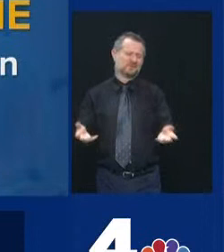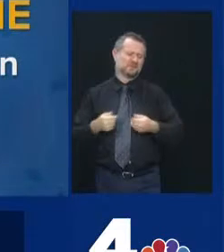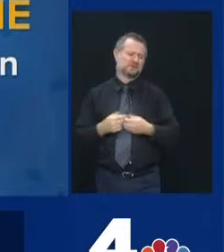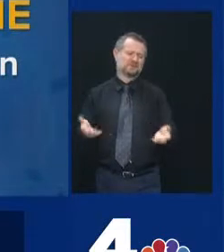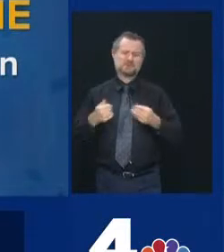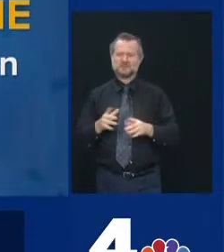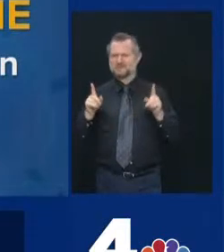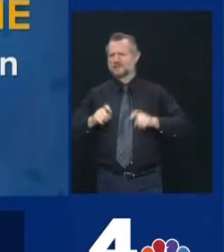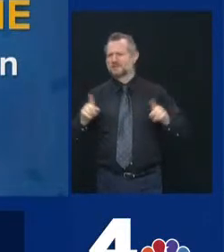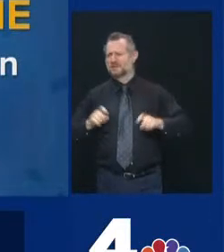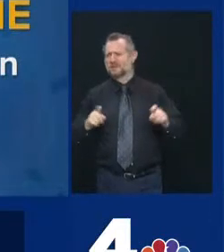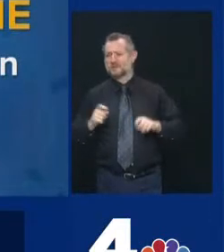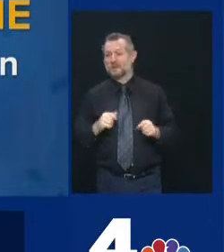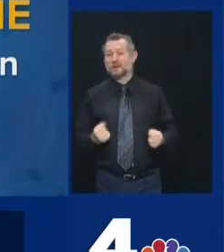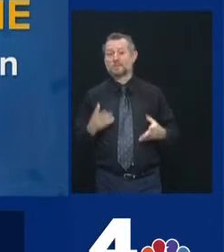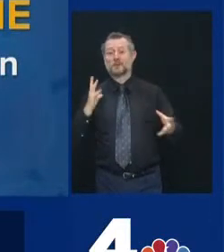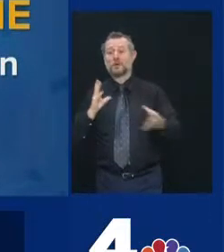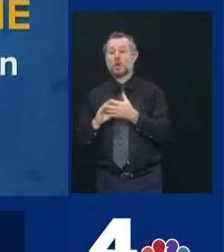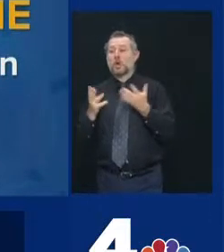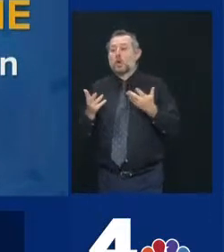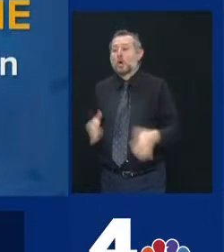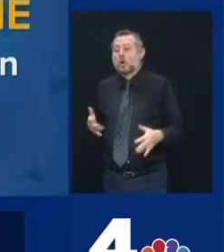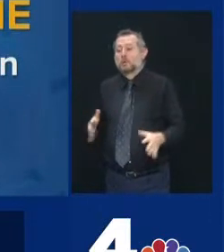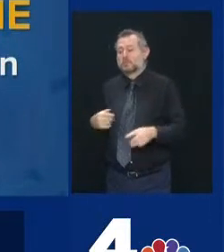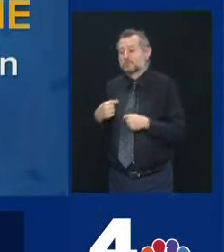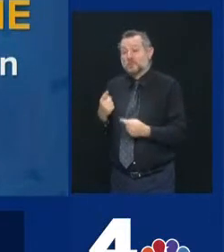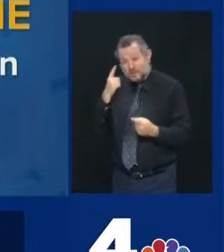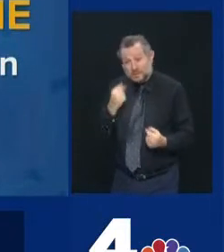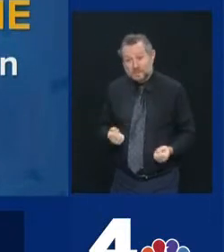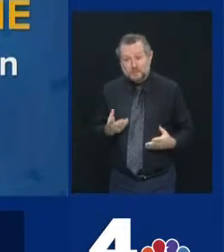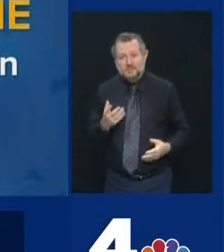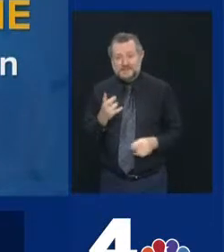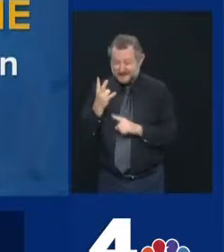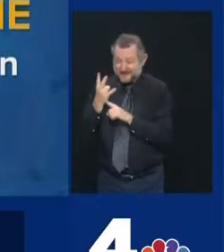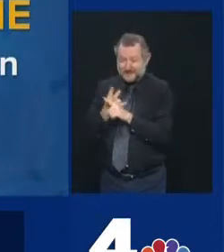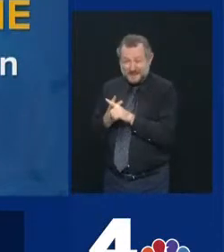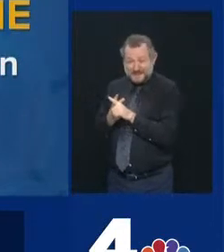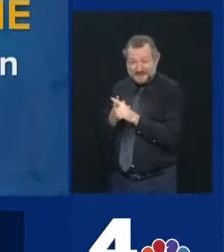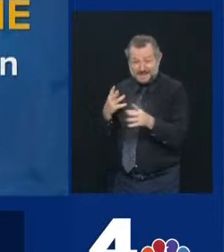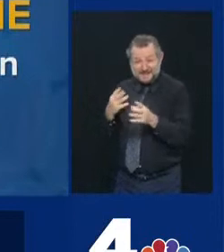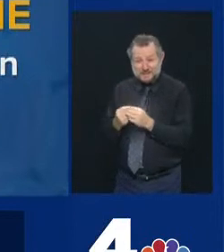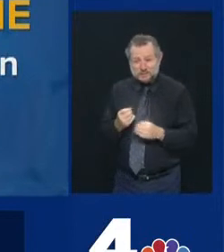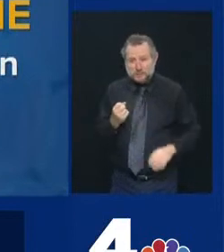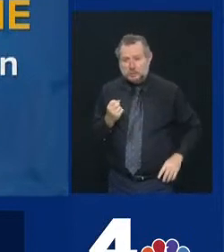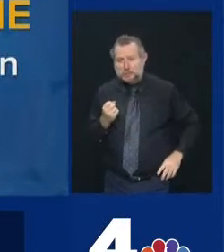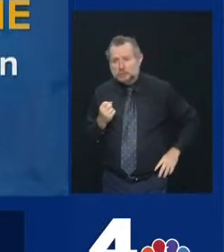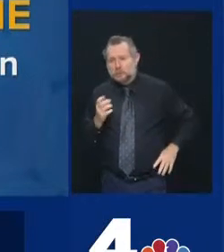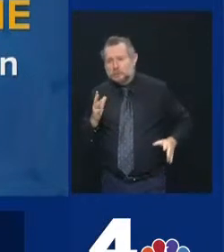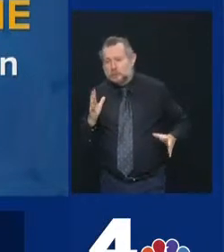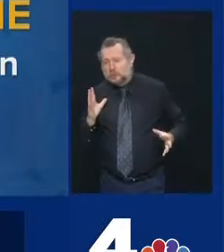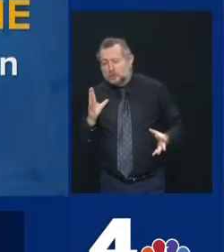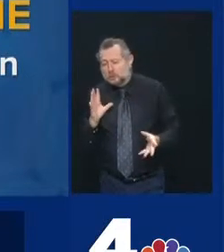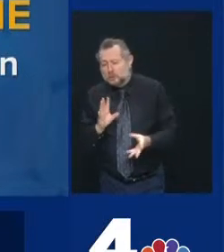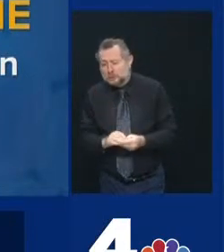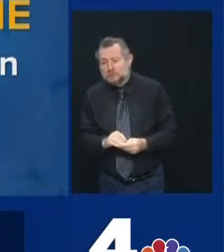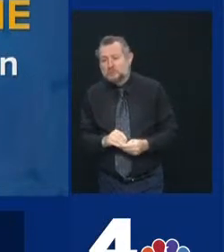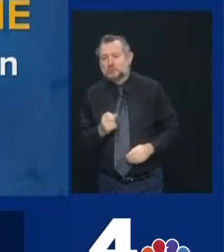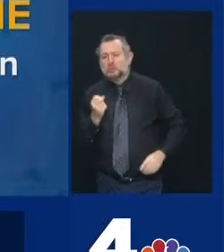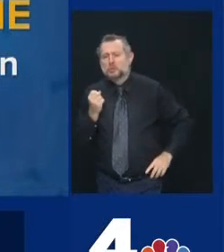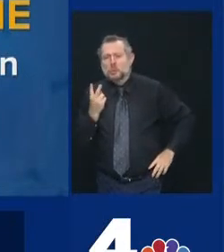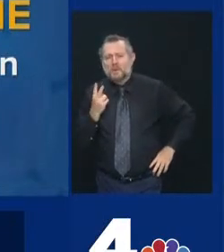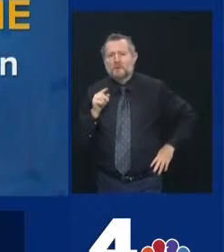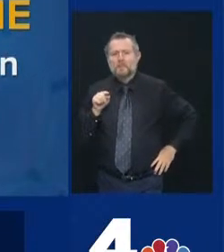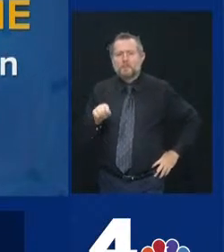we done from the time COVID started? With all of it, we've done 12.9